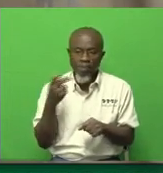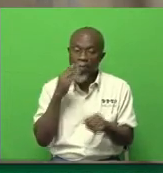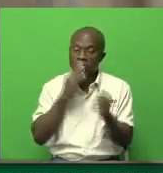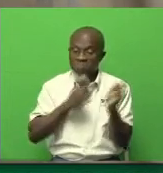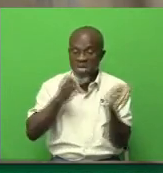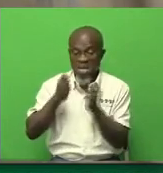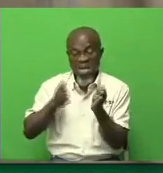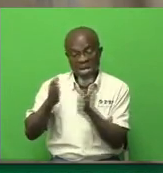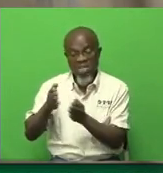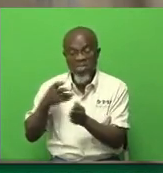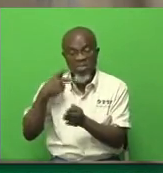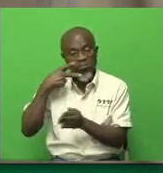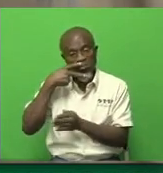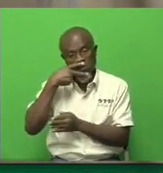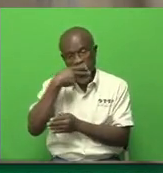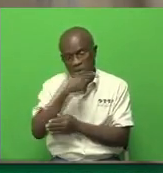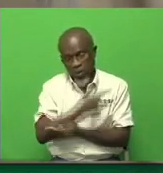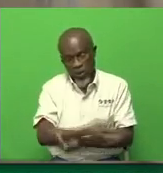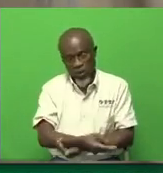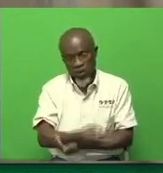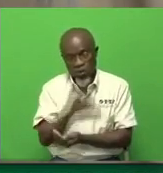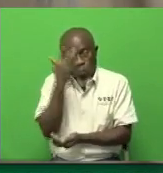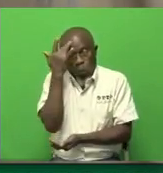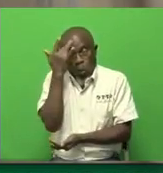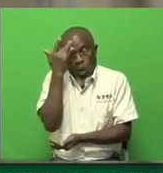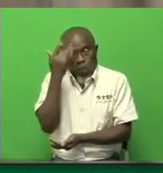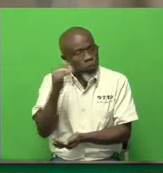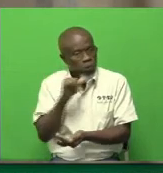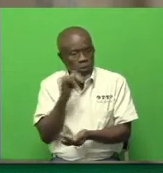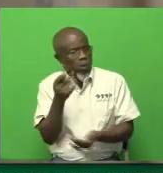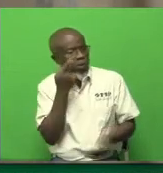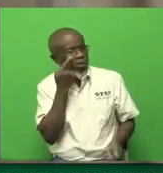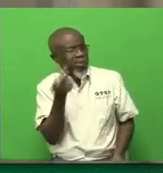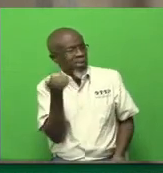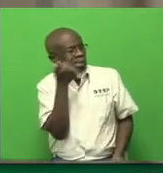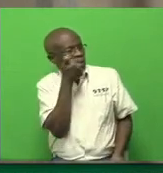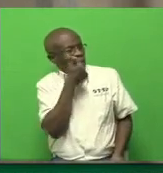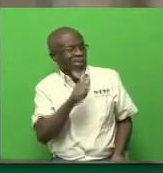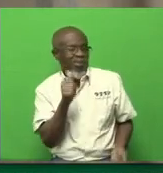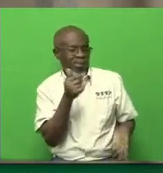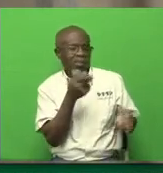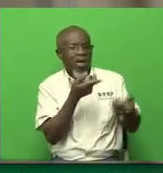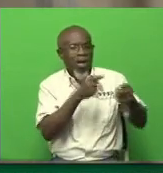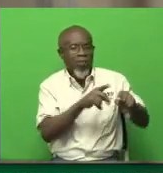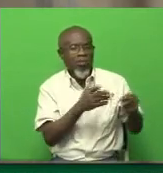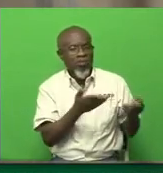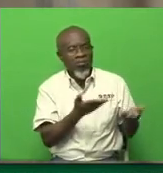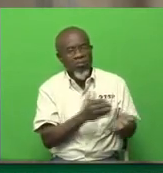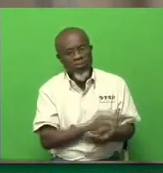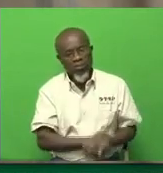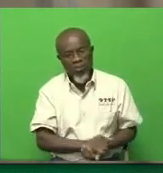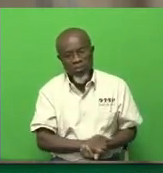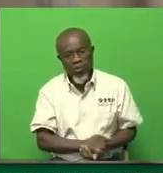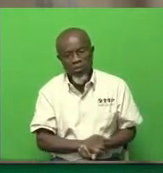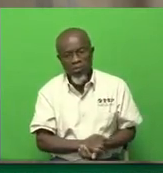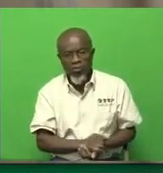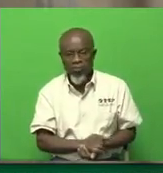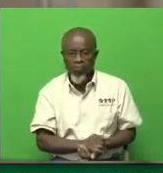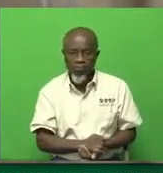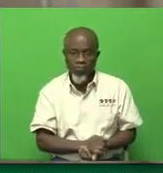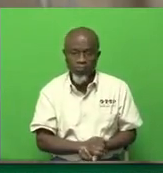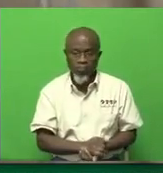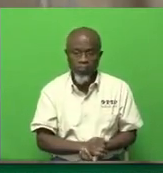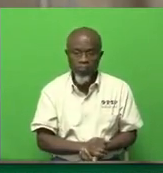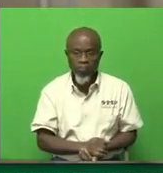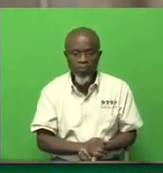nothing has commenced in the area of these water modulated treatment plants Mr